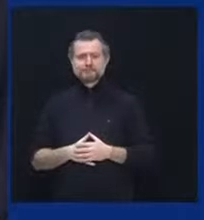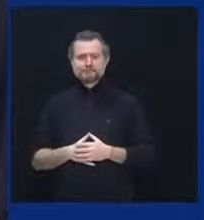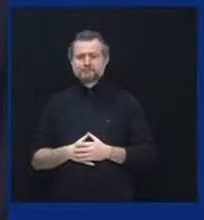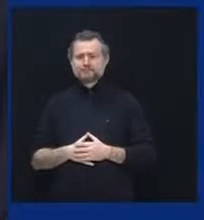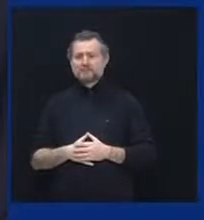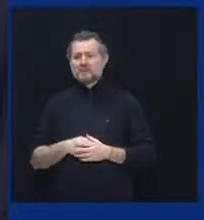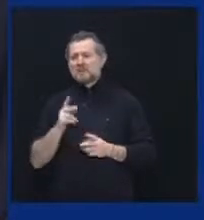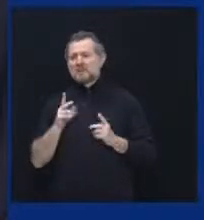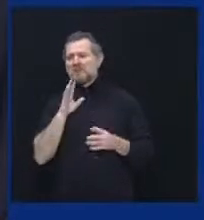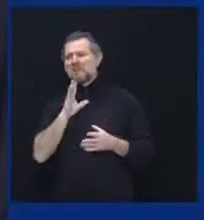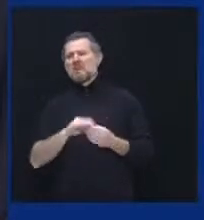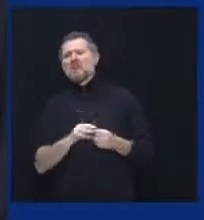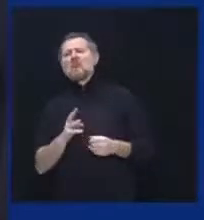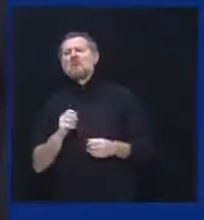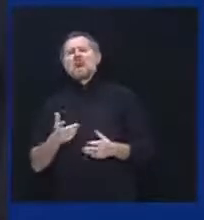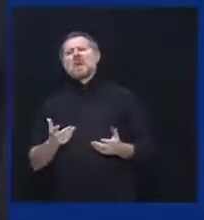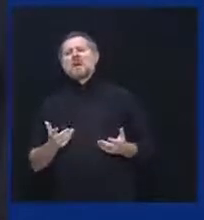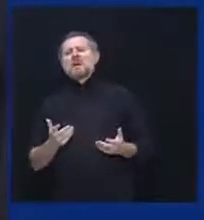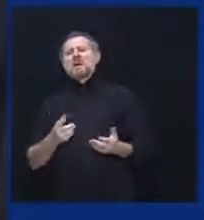were